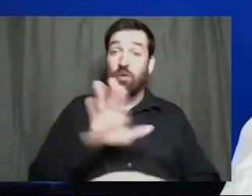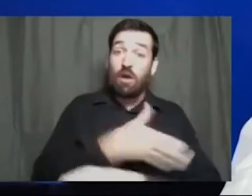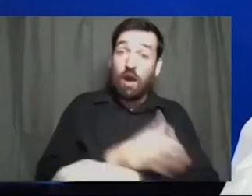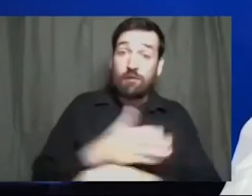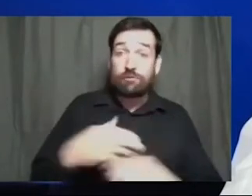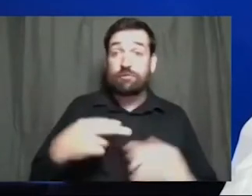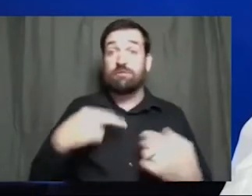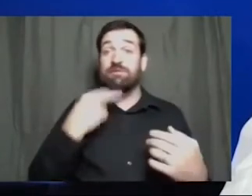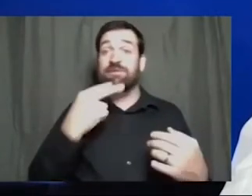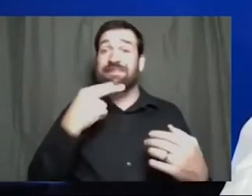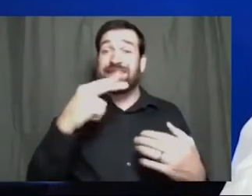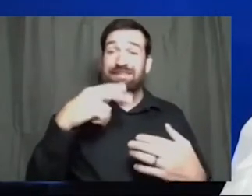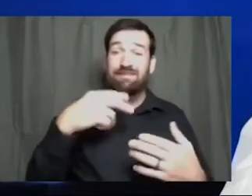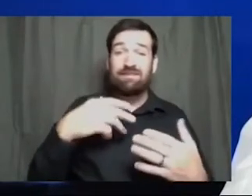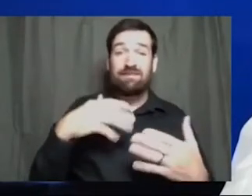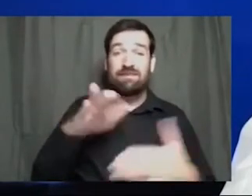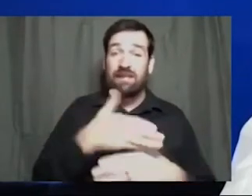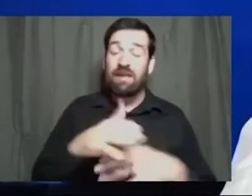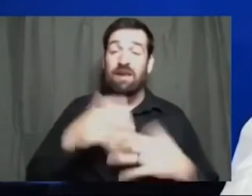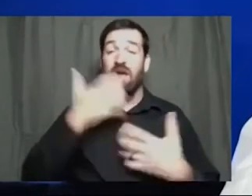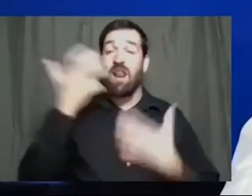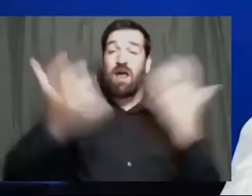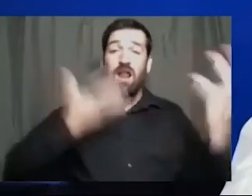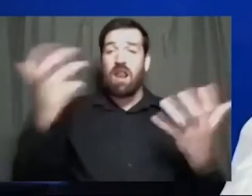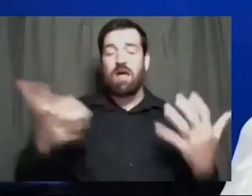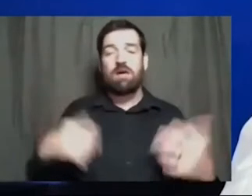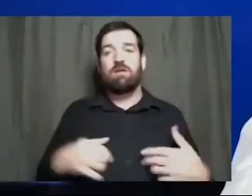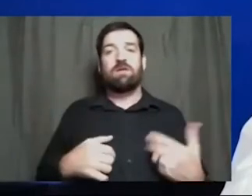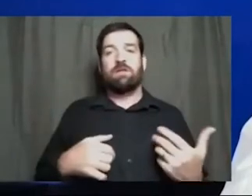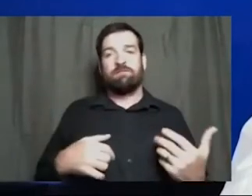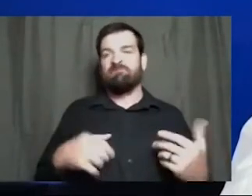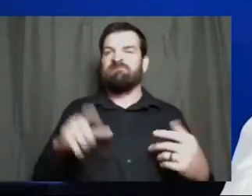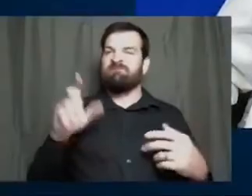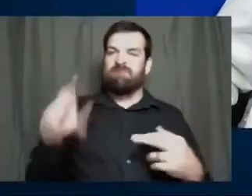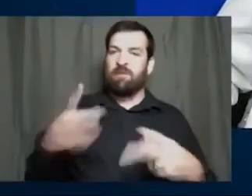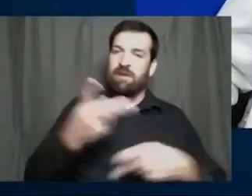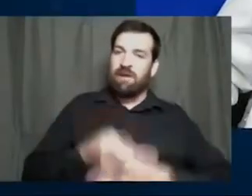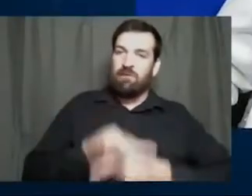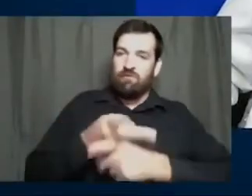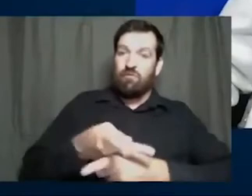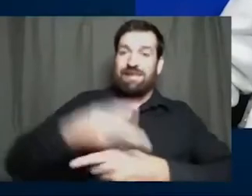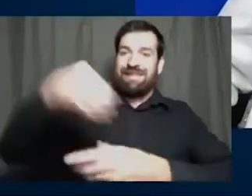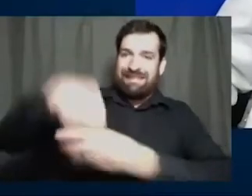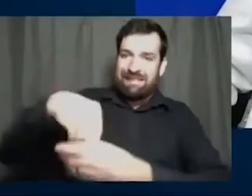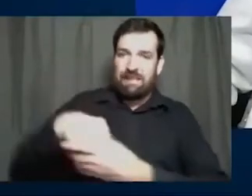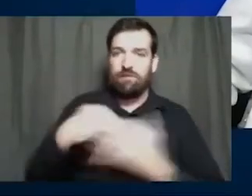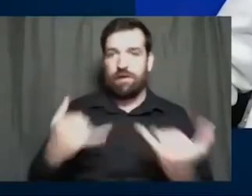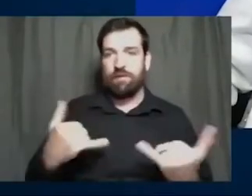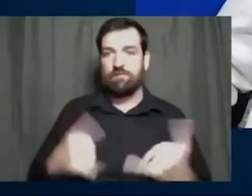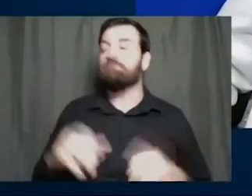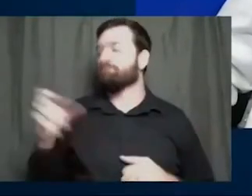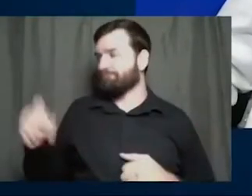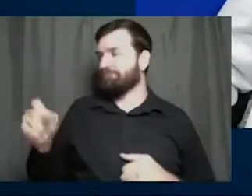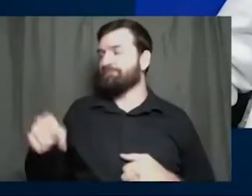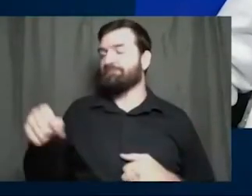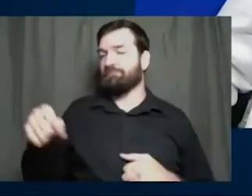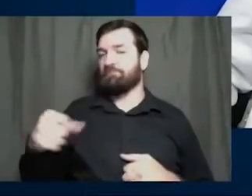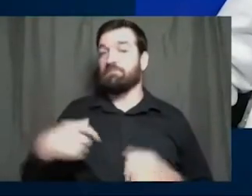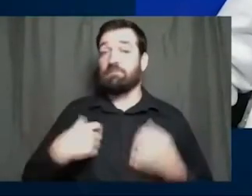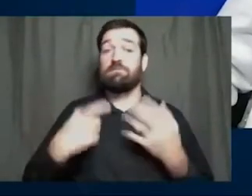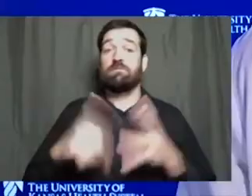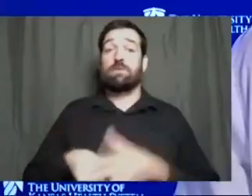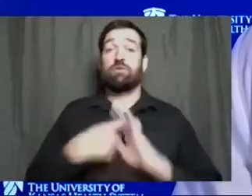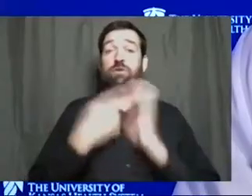things where people are shouting and screaming, because I think it's just, you just got to be careful inside right now, Hawkeye. Mm-hmm. Yeah, absolutely. You know, I started wearing my mask back at the